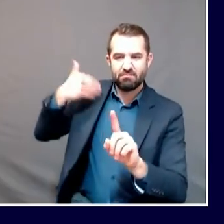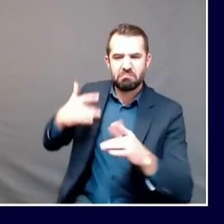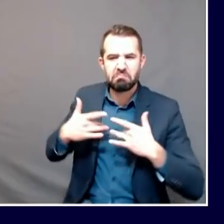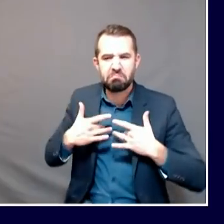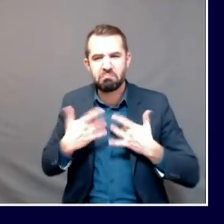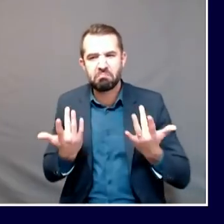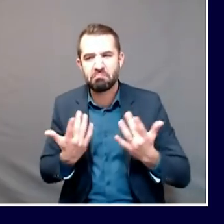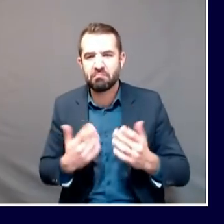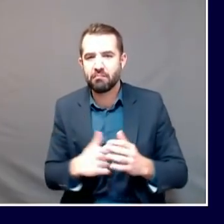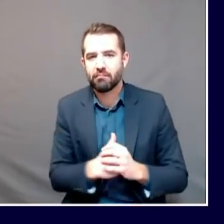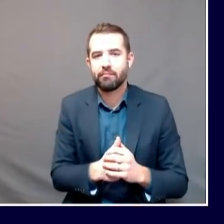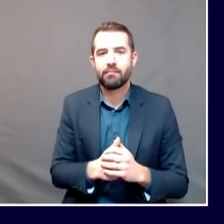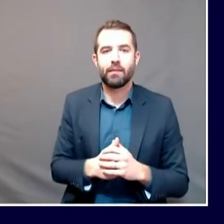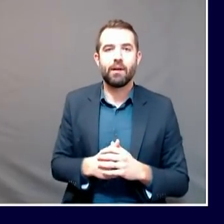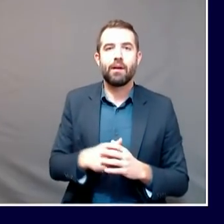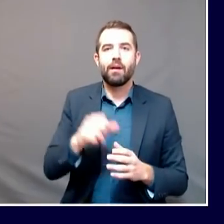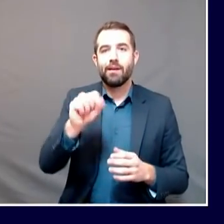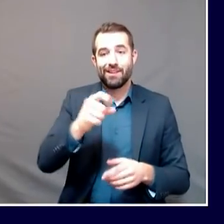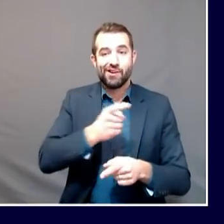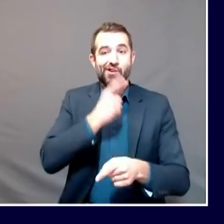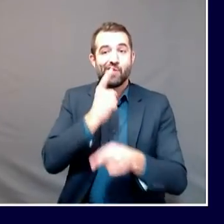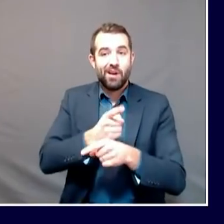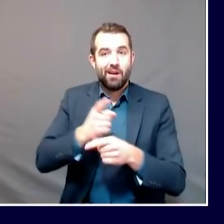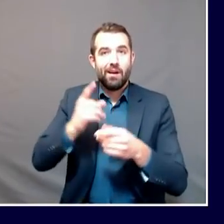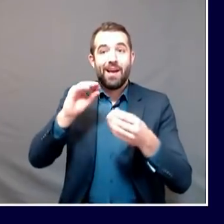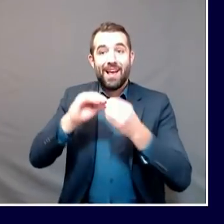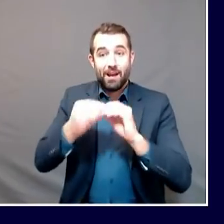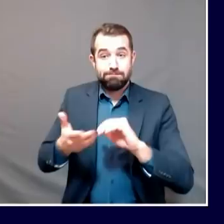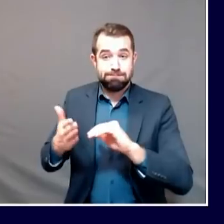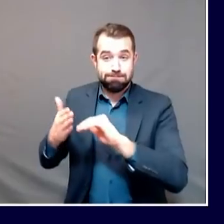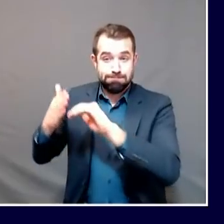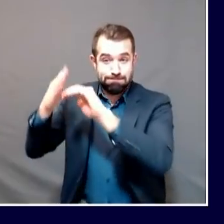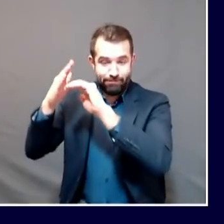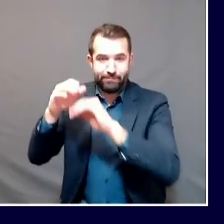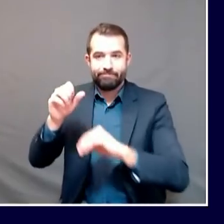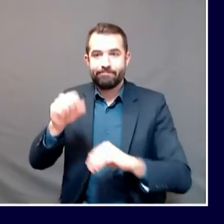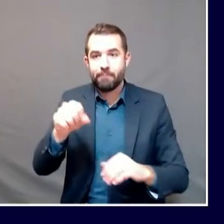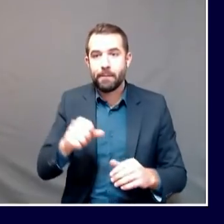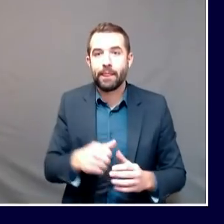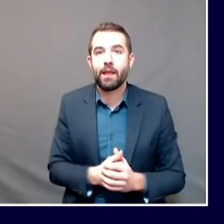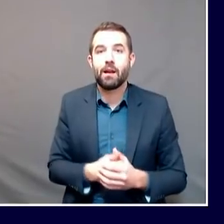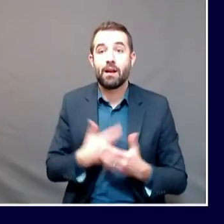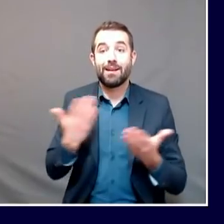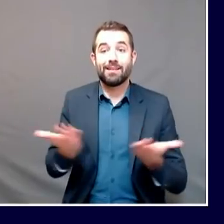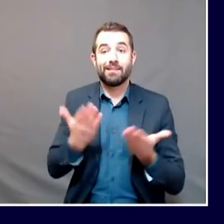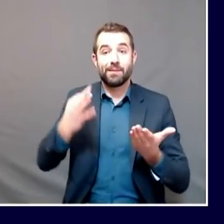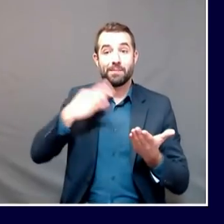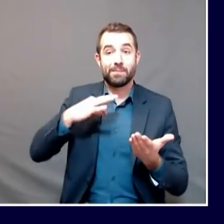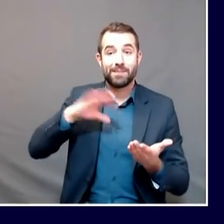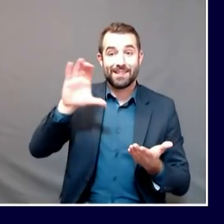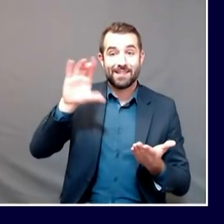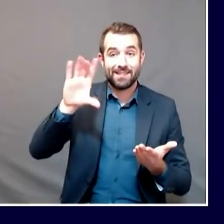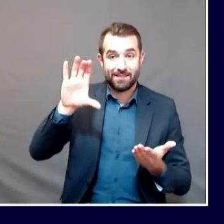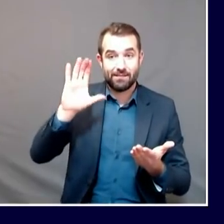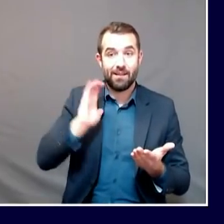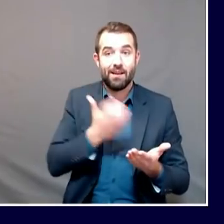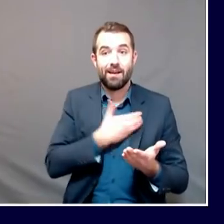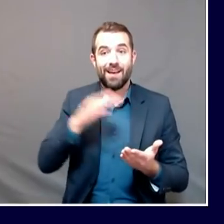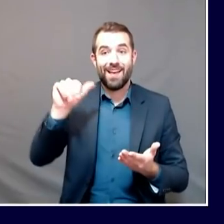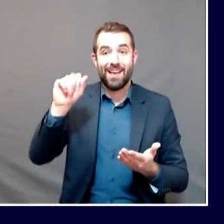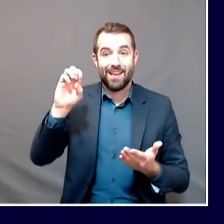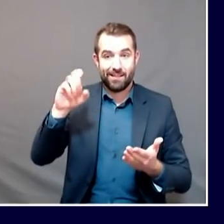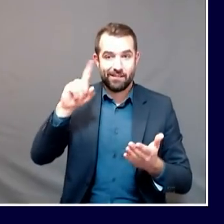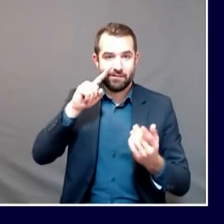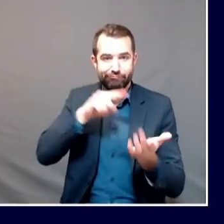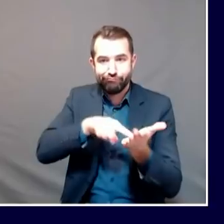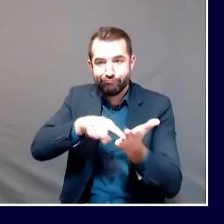are absolutely going up. But because of some changes that we've made to our case investigation, we don't always have